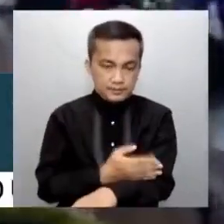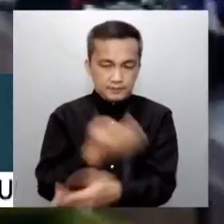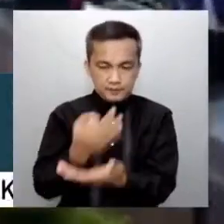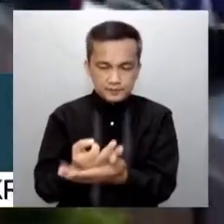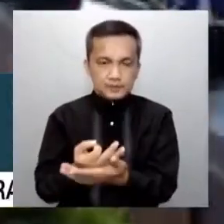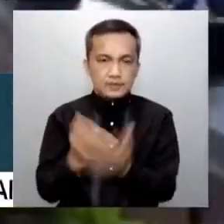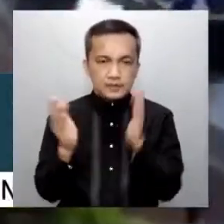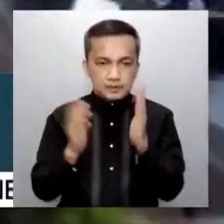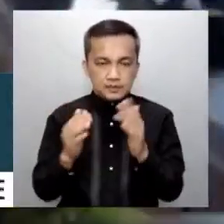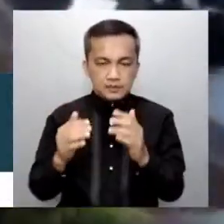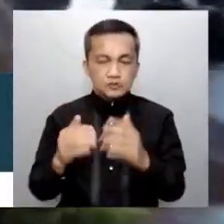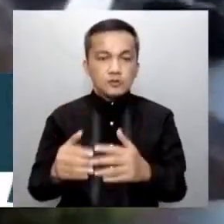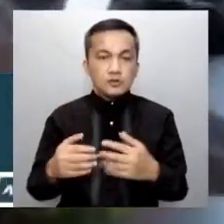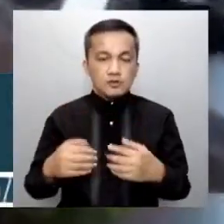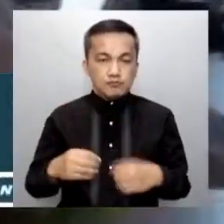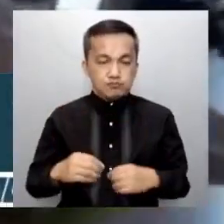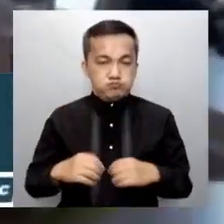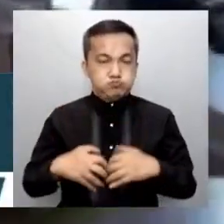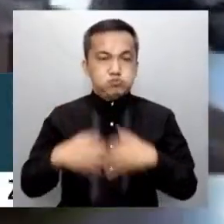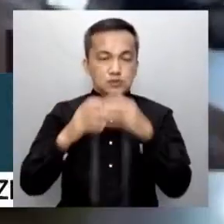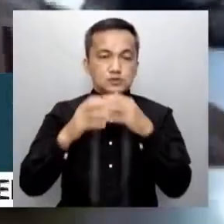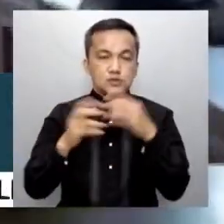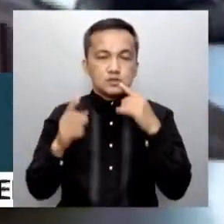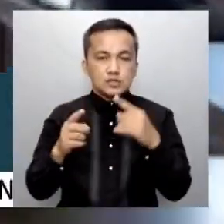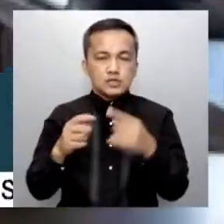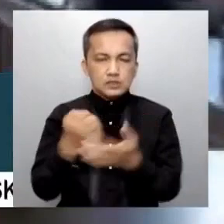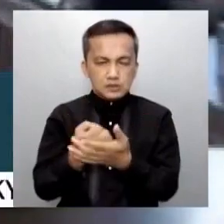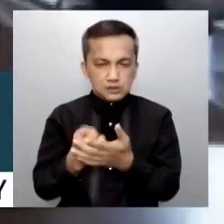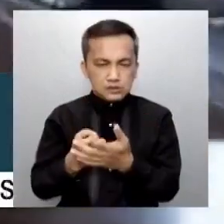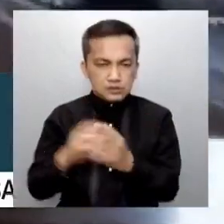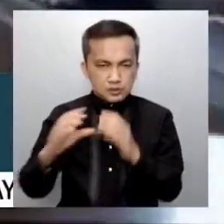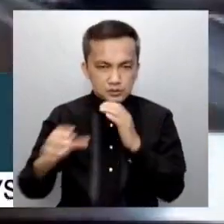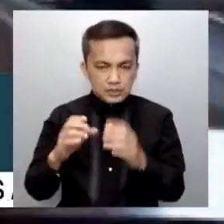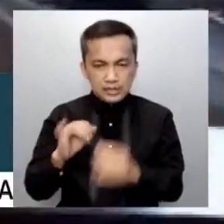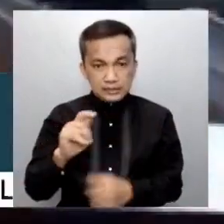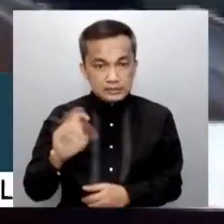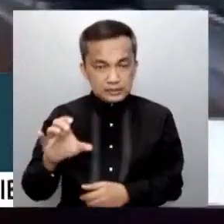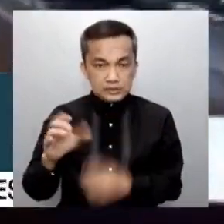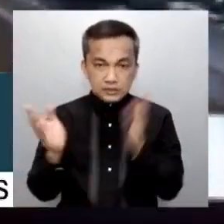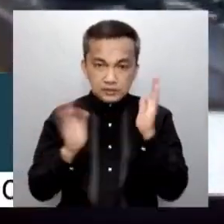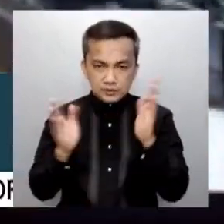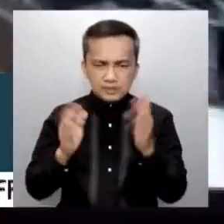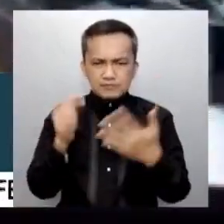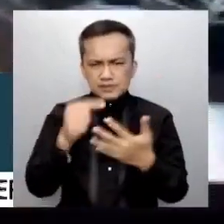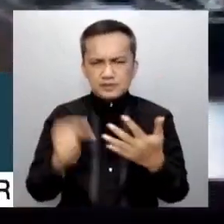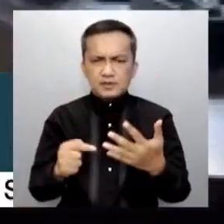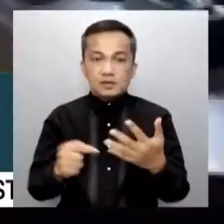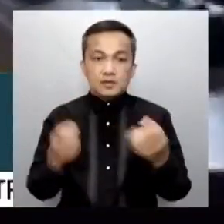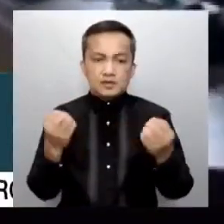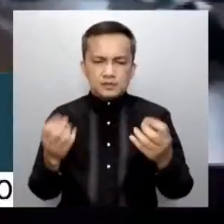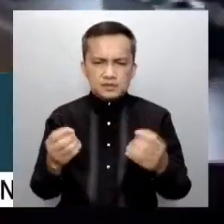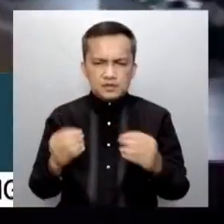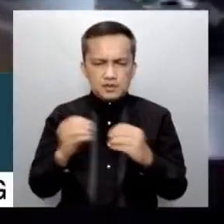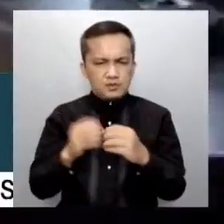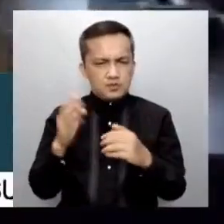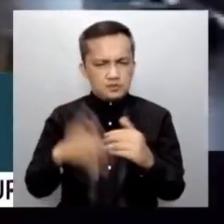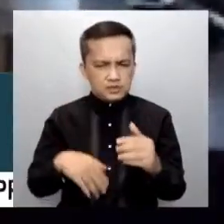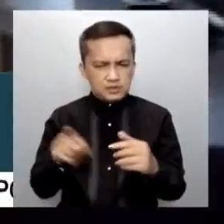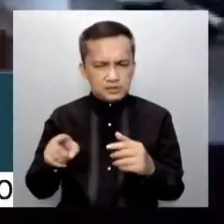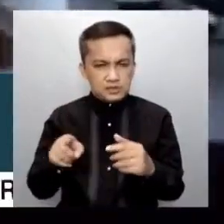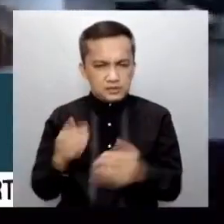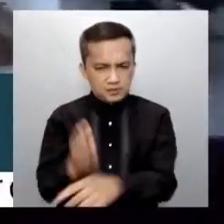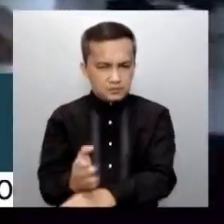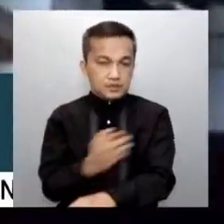regulatory cooperation on telecommunications and ICT services, and many more. So it's more than just improving the